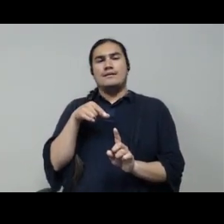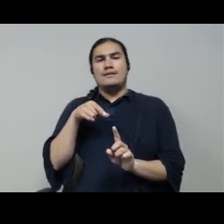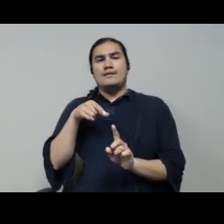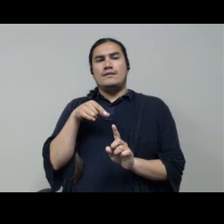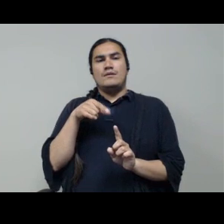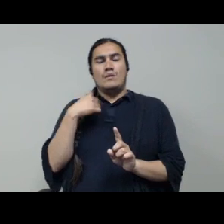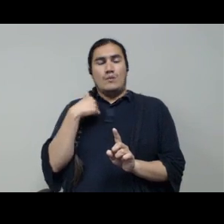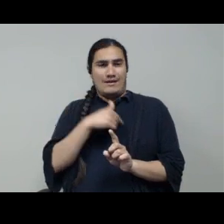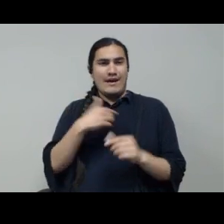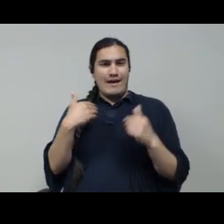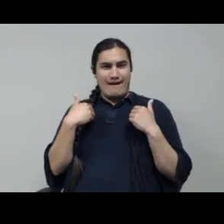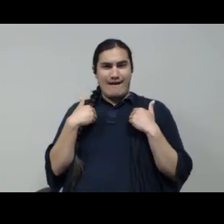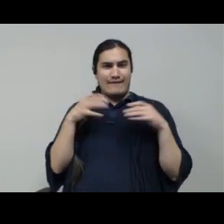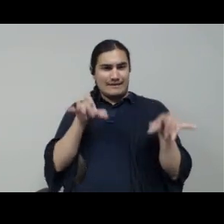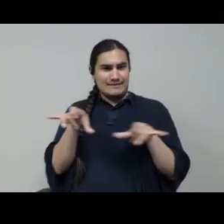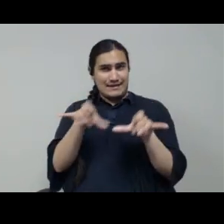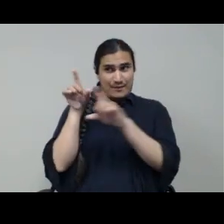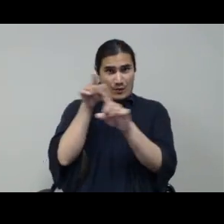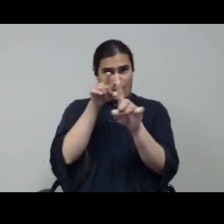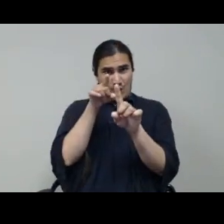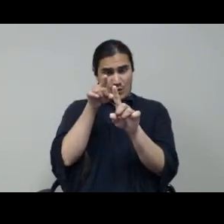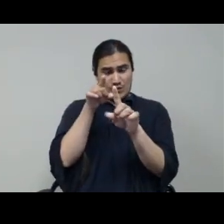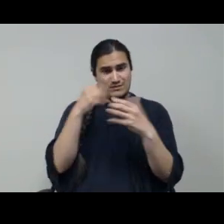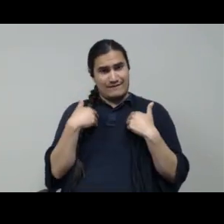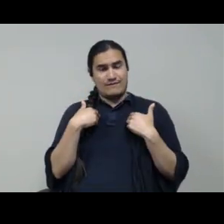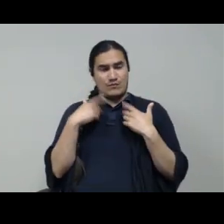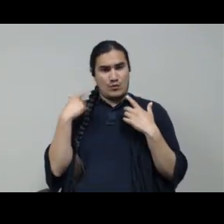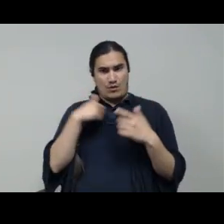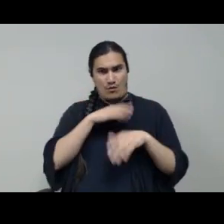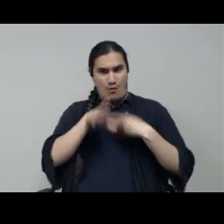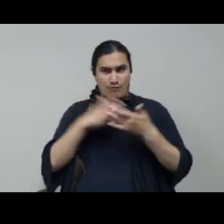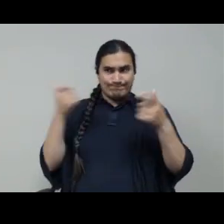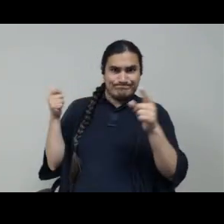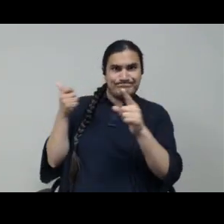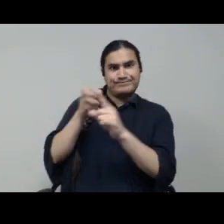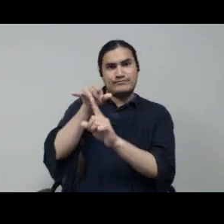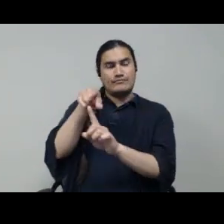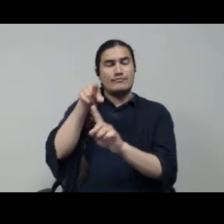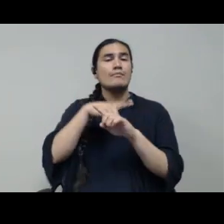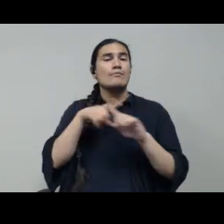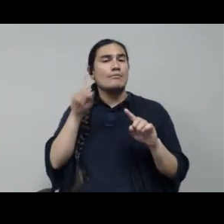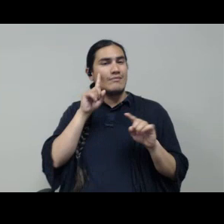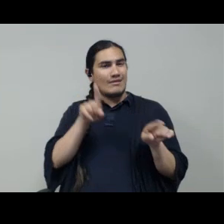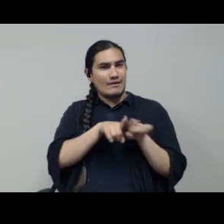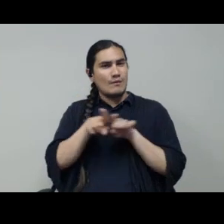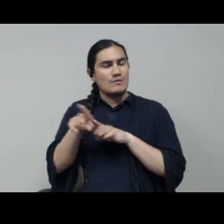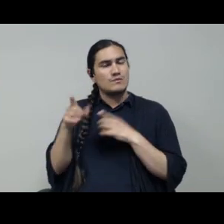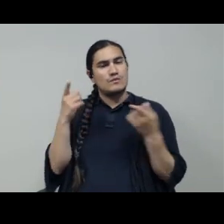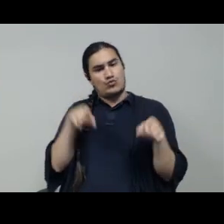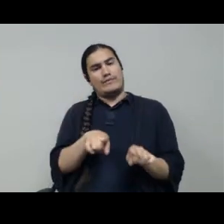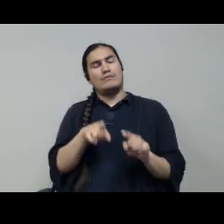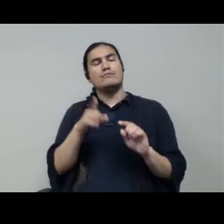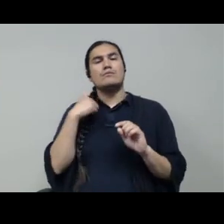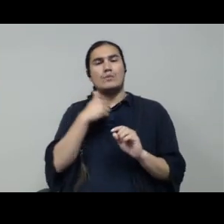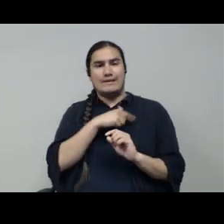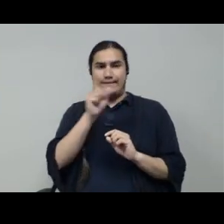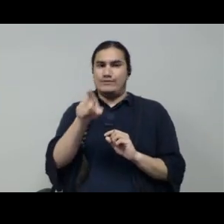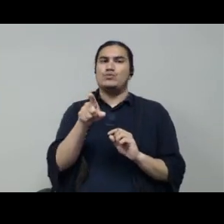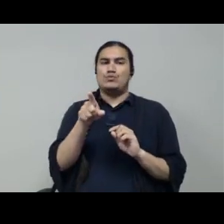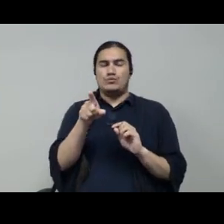that we have the same goals in mind and we are working towards them. I think there's also consensus that we need to